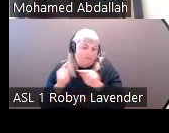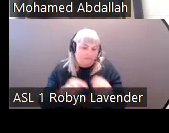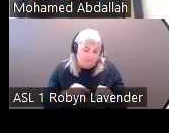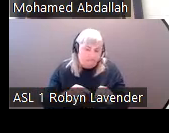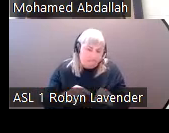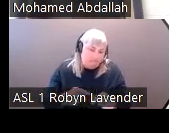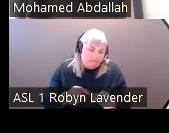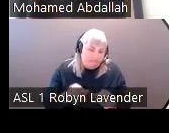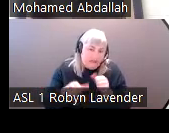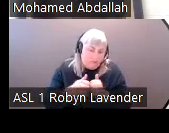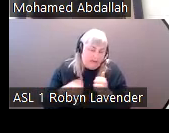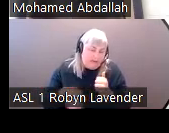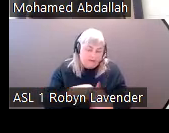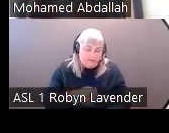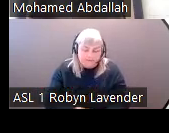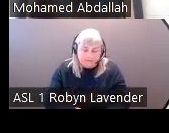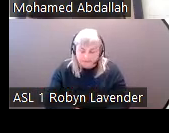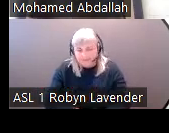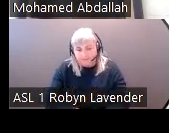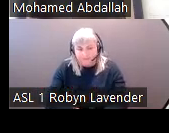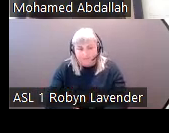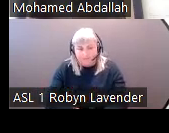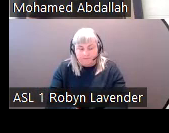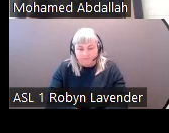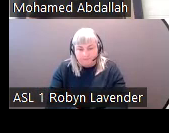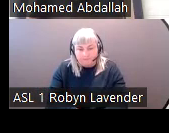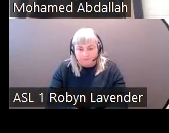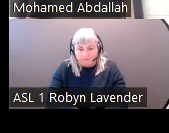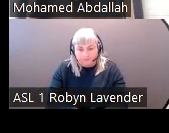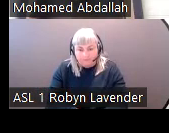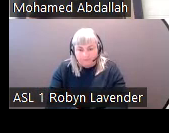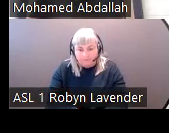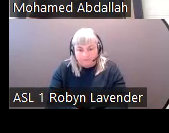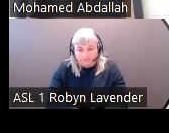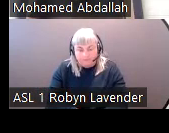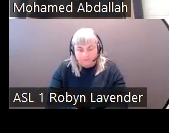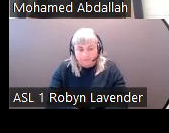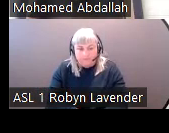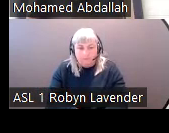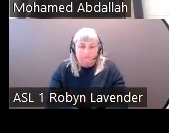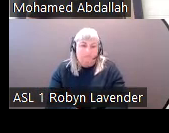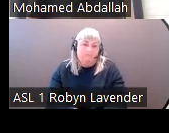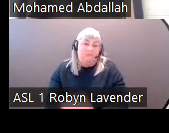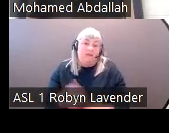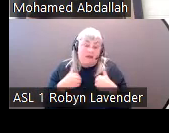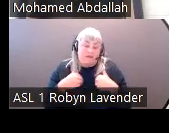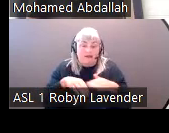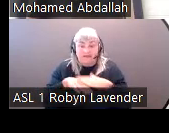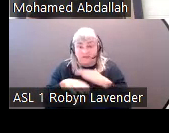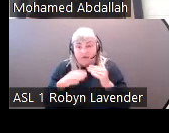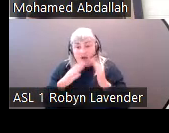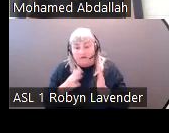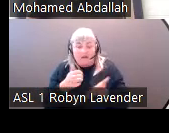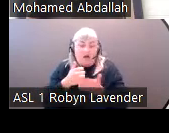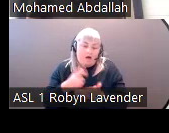So staying in such a housing unit, first of all, it helps with social isolation. So it eliminates the idea of them